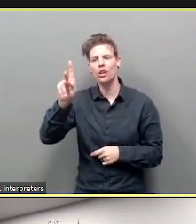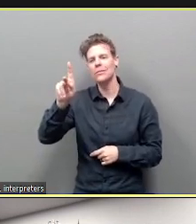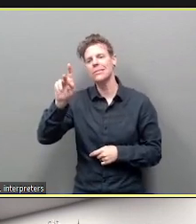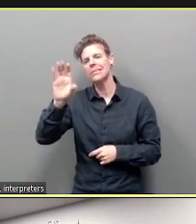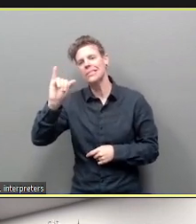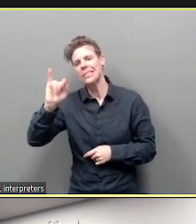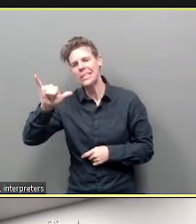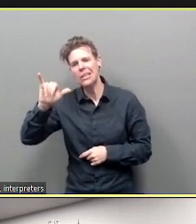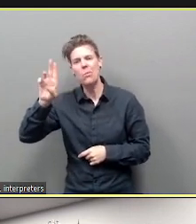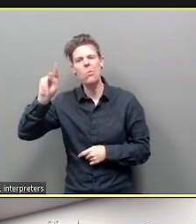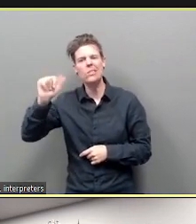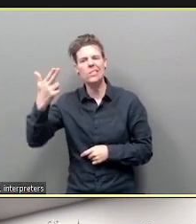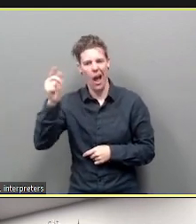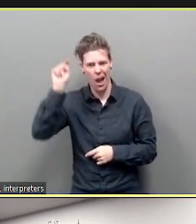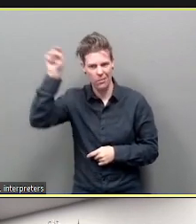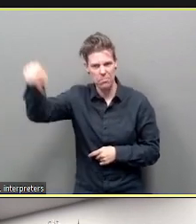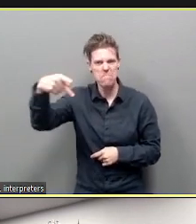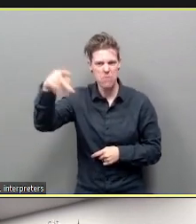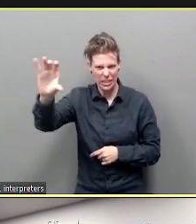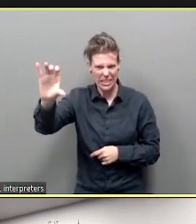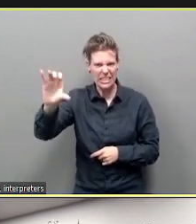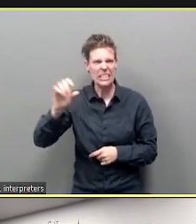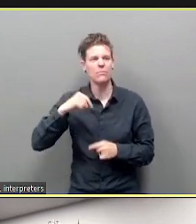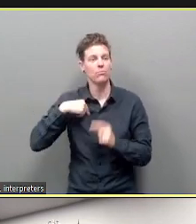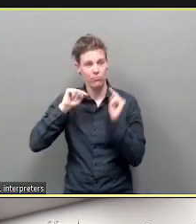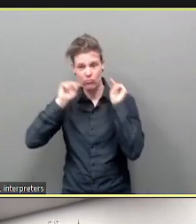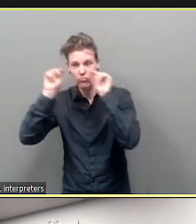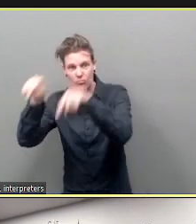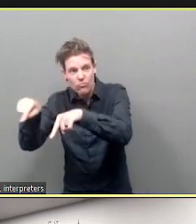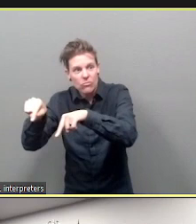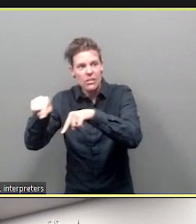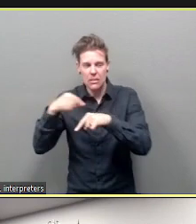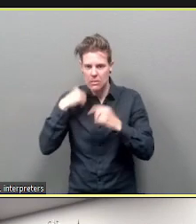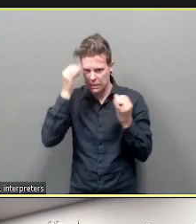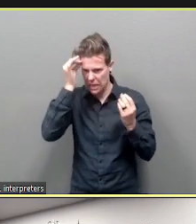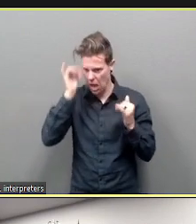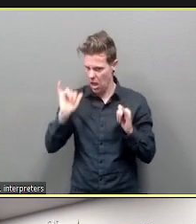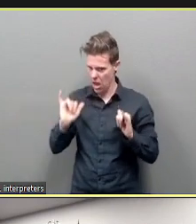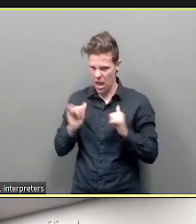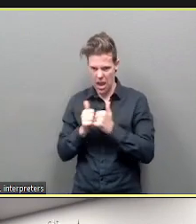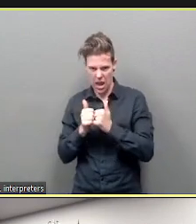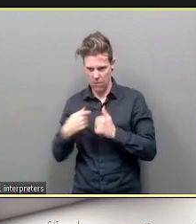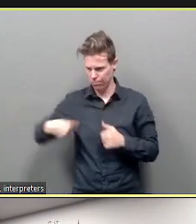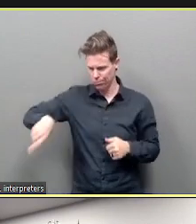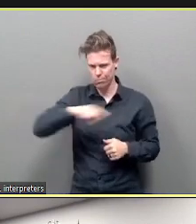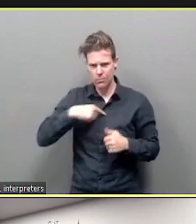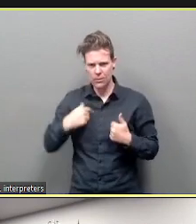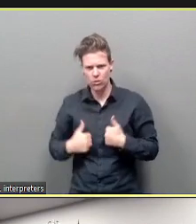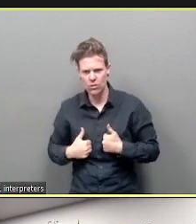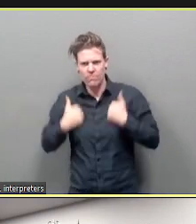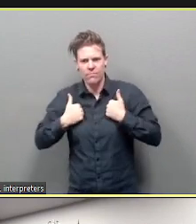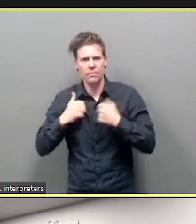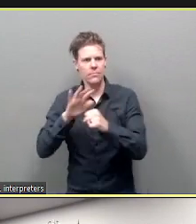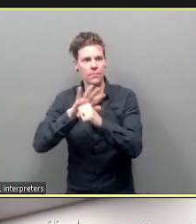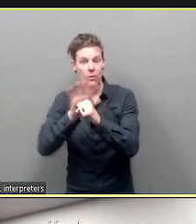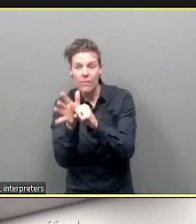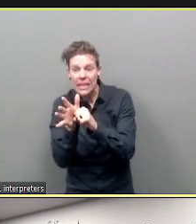to give you an idea of how we're trying to learn to live with COVID, everybody who arrived